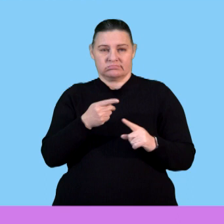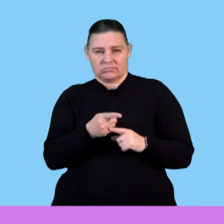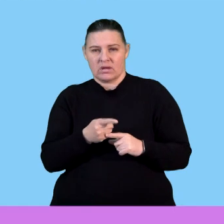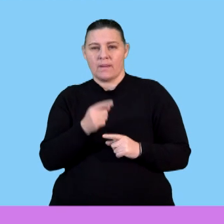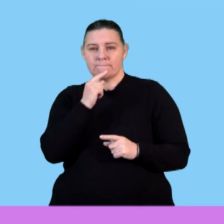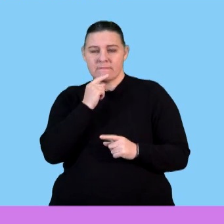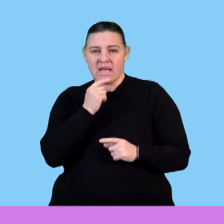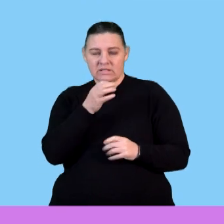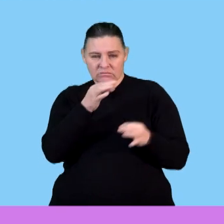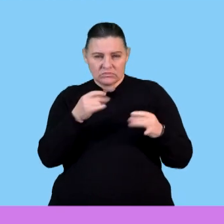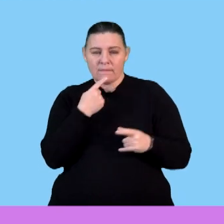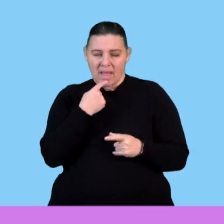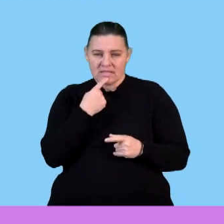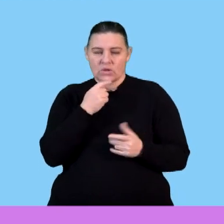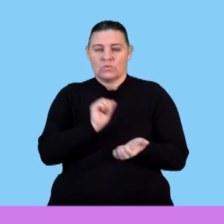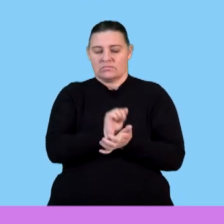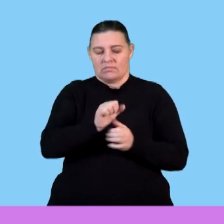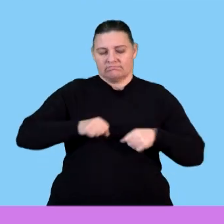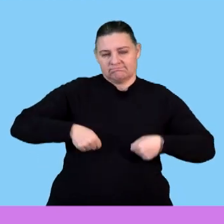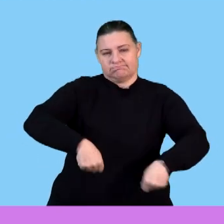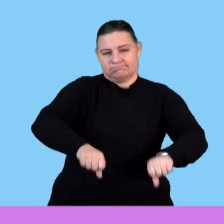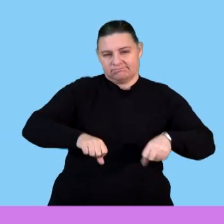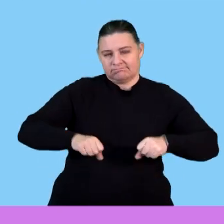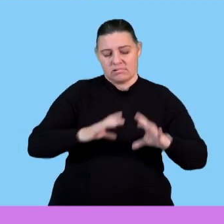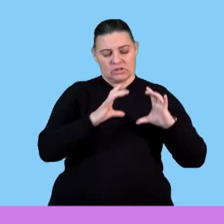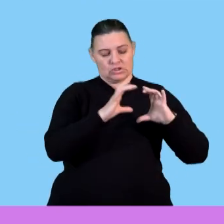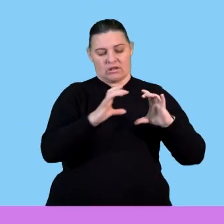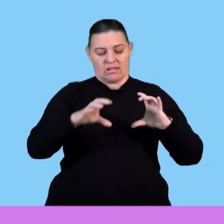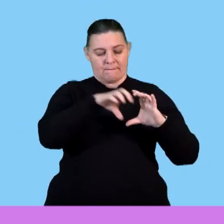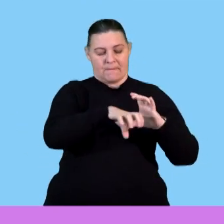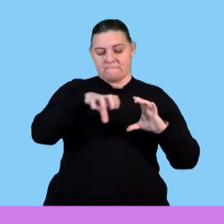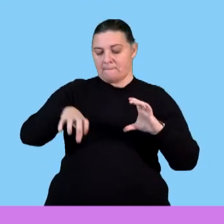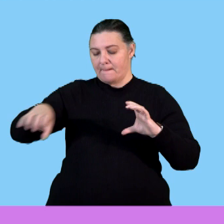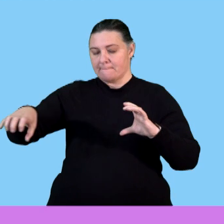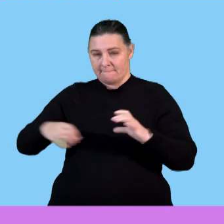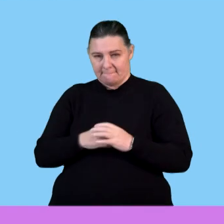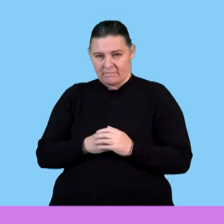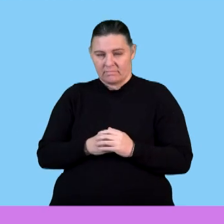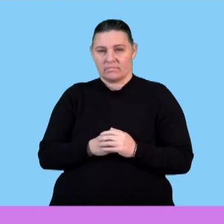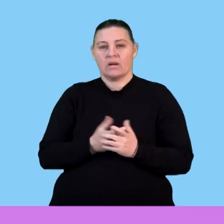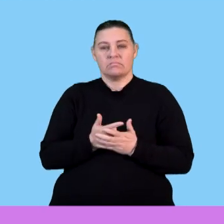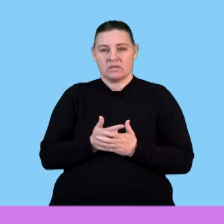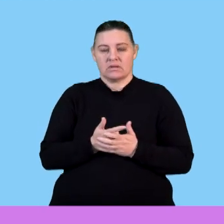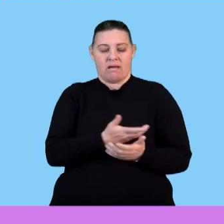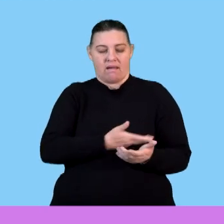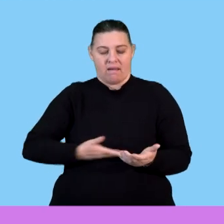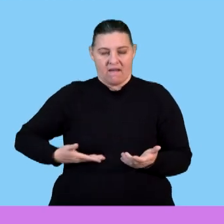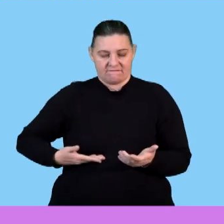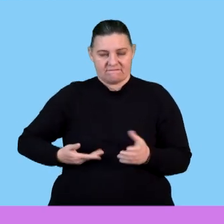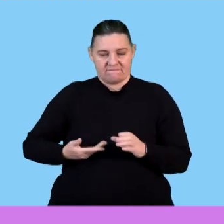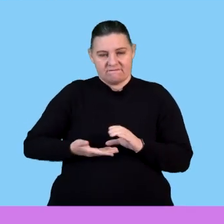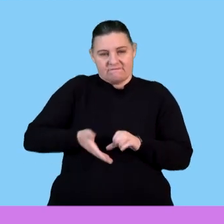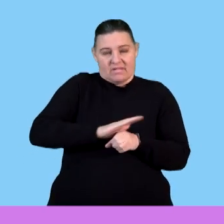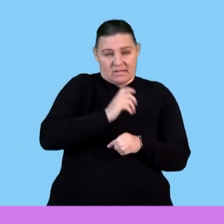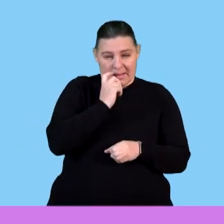area is length times breadth. All right, 60 times